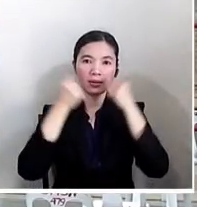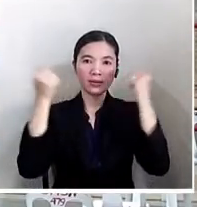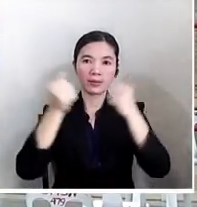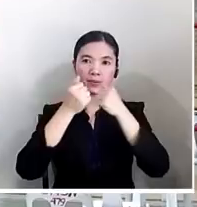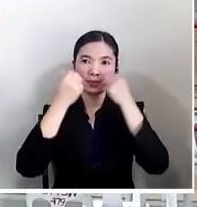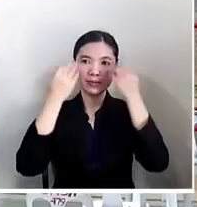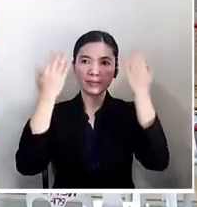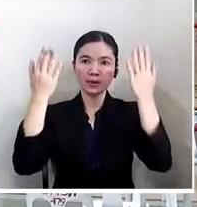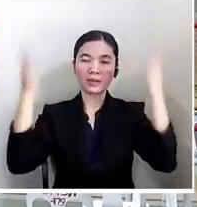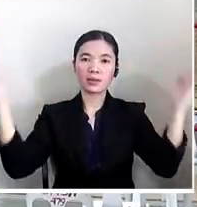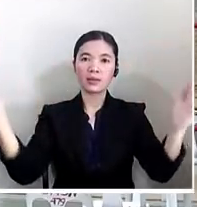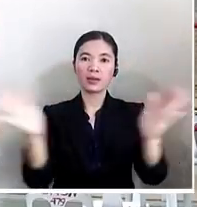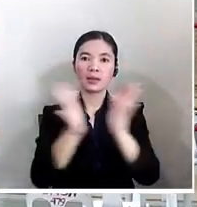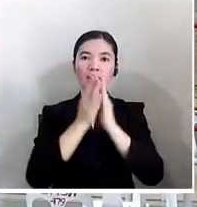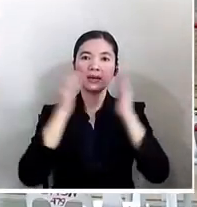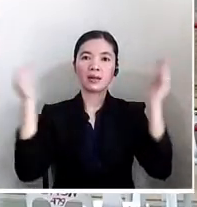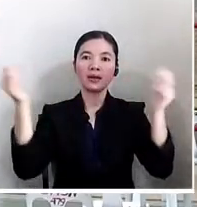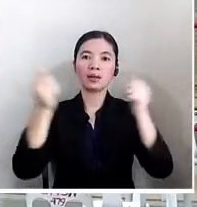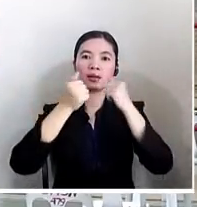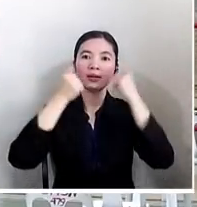Alleluia,